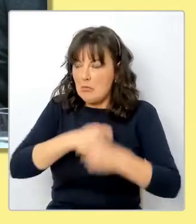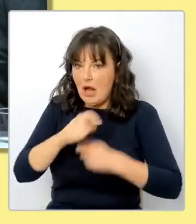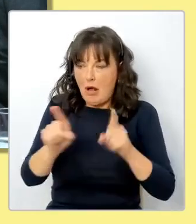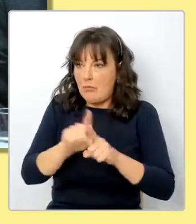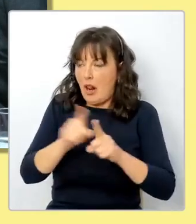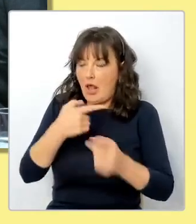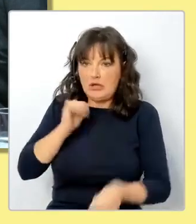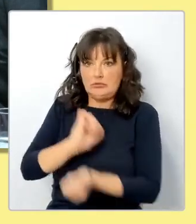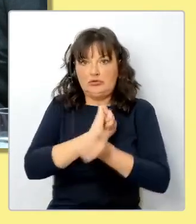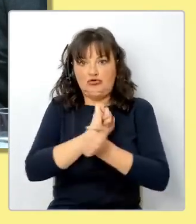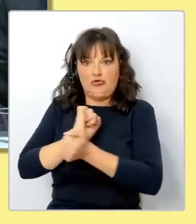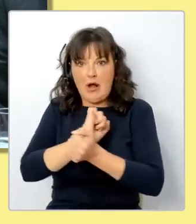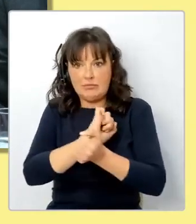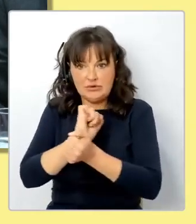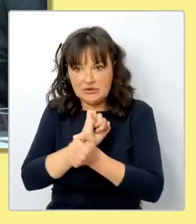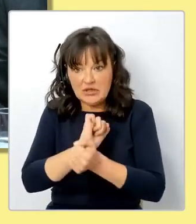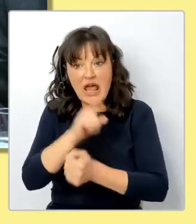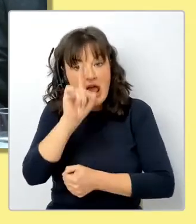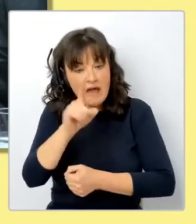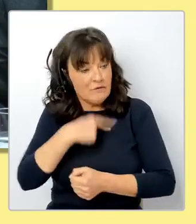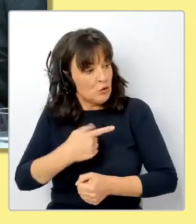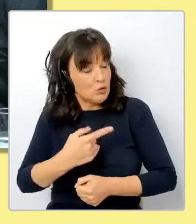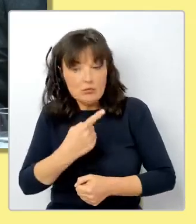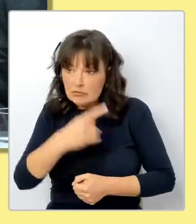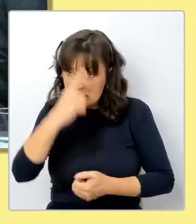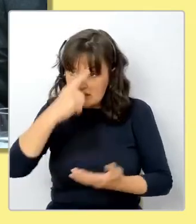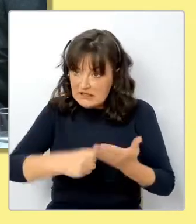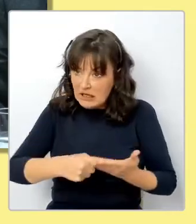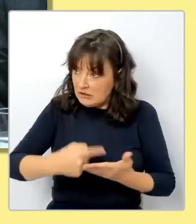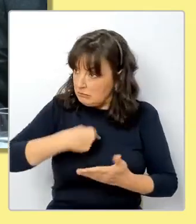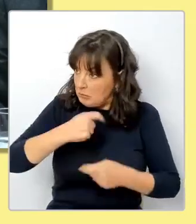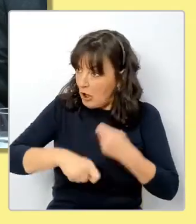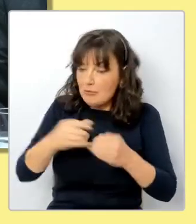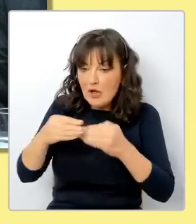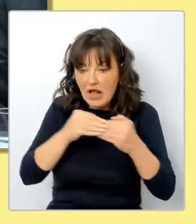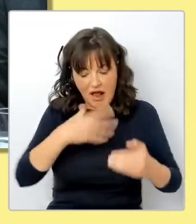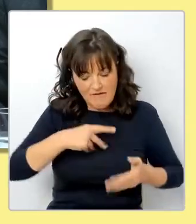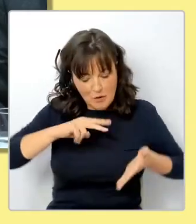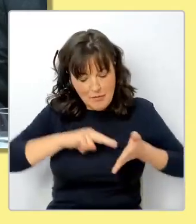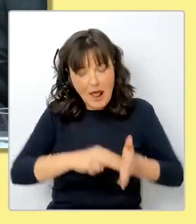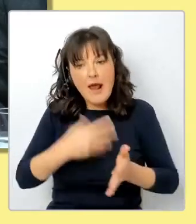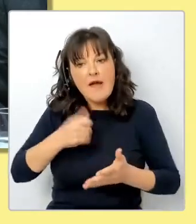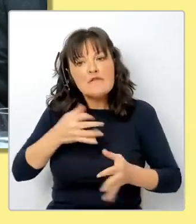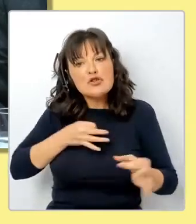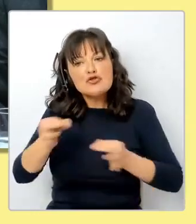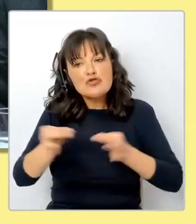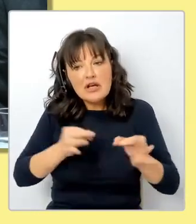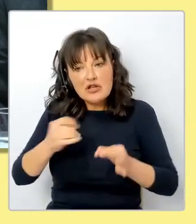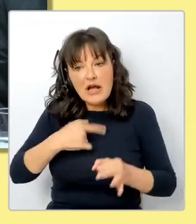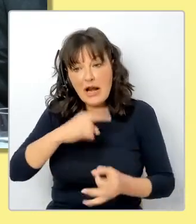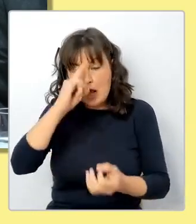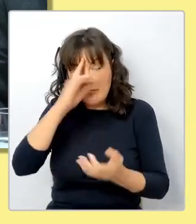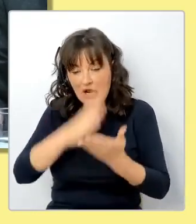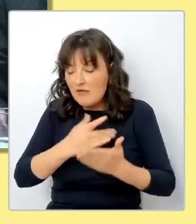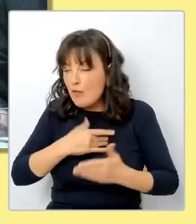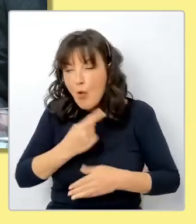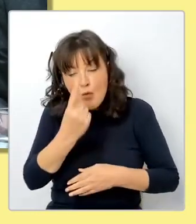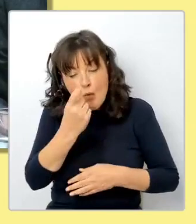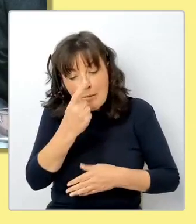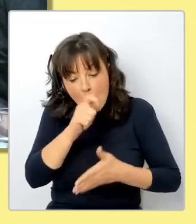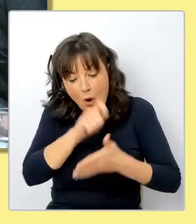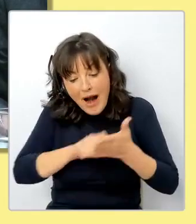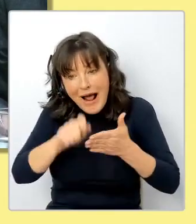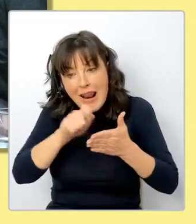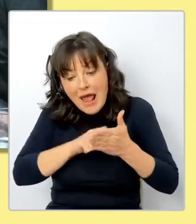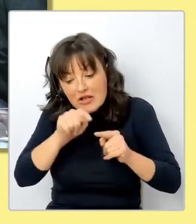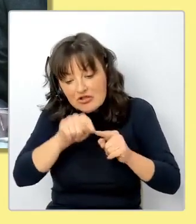pick me to be your leader, I have a plan, I have a strategy, and I believe we are only one election away from Scotland becoming an